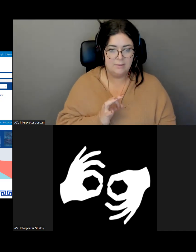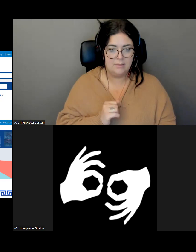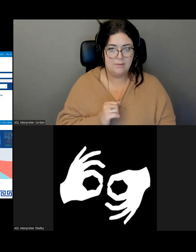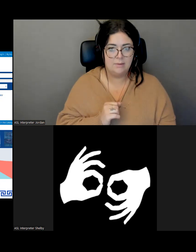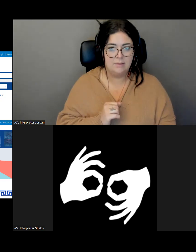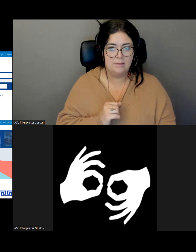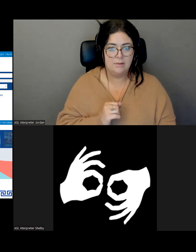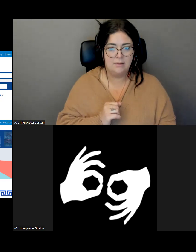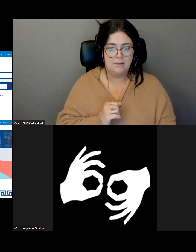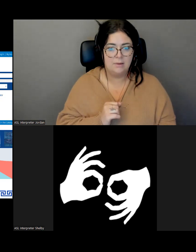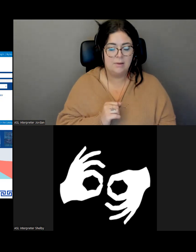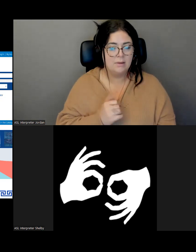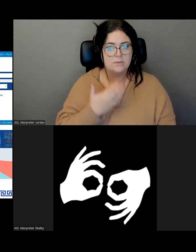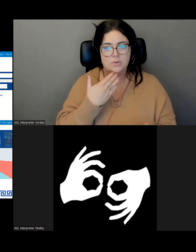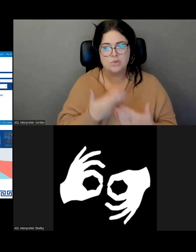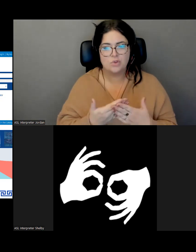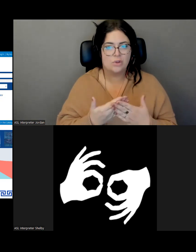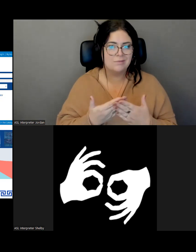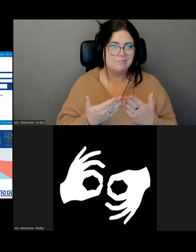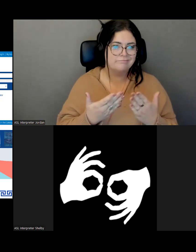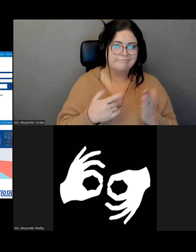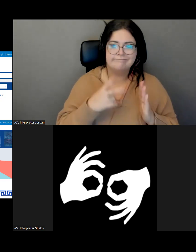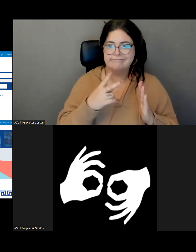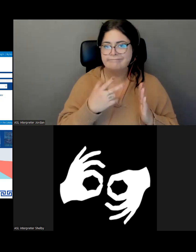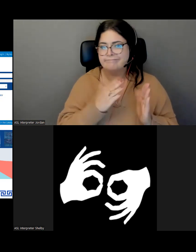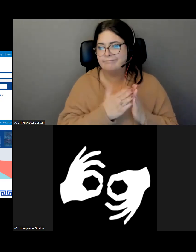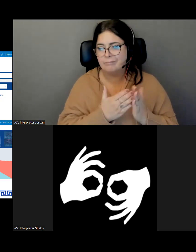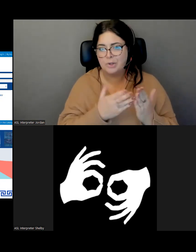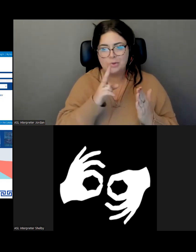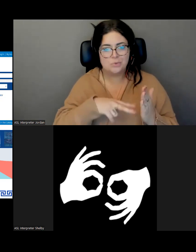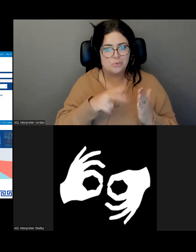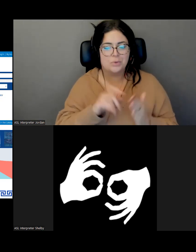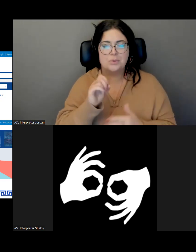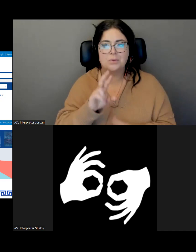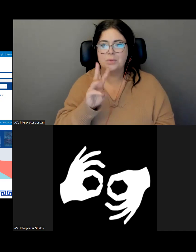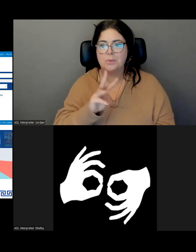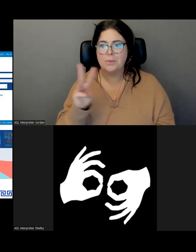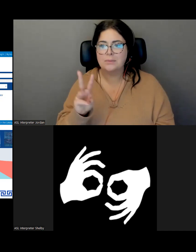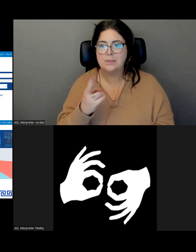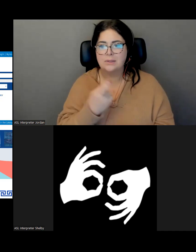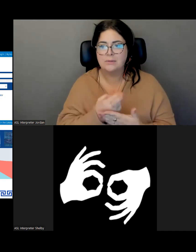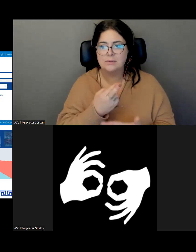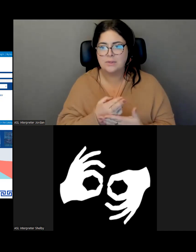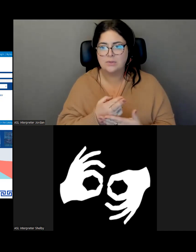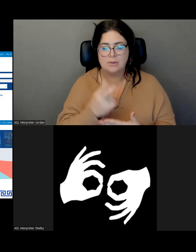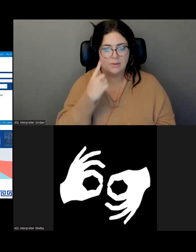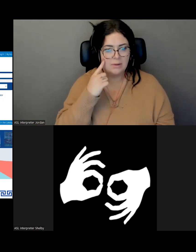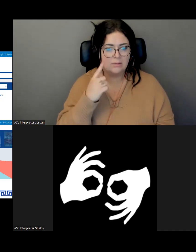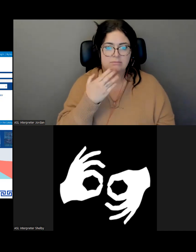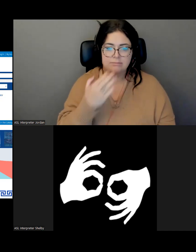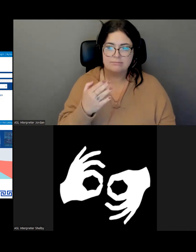recommended reads and other websites or like resources that we think would be beneficial